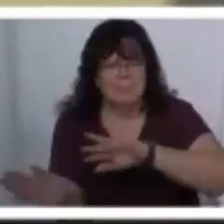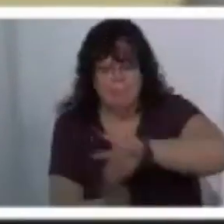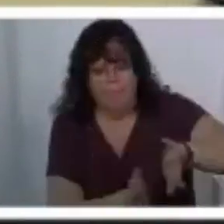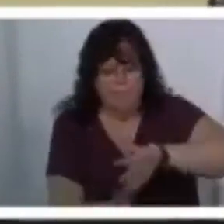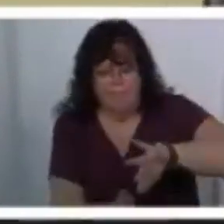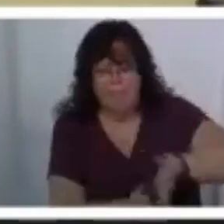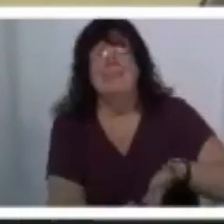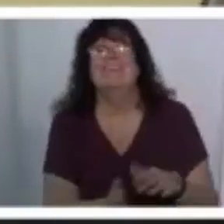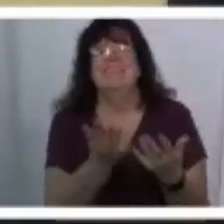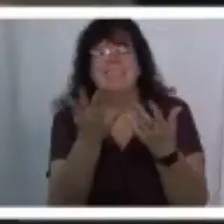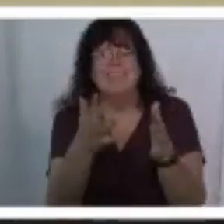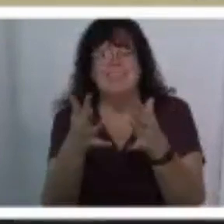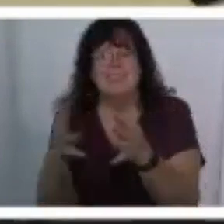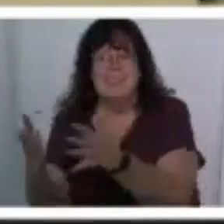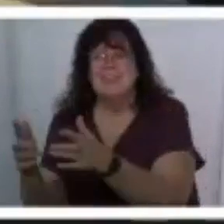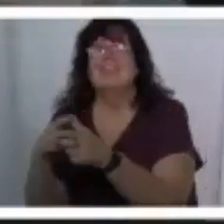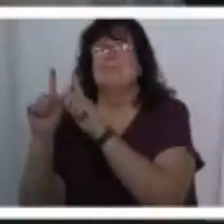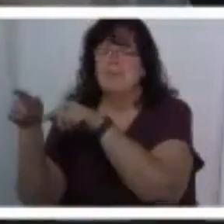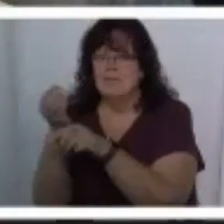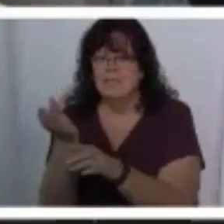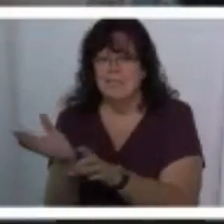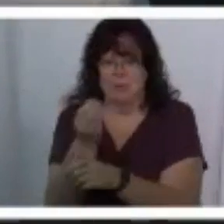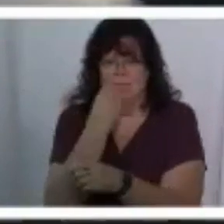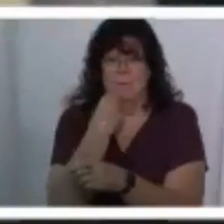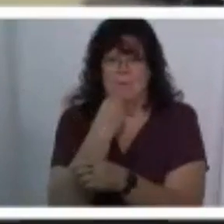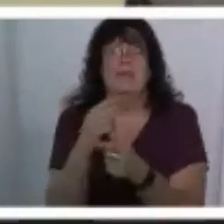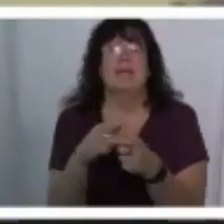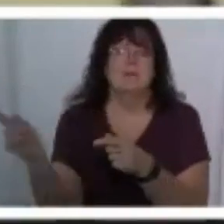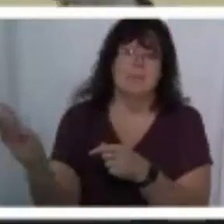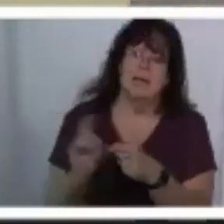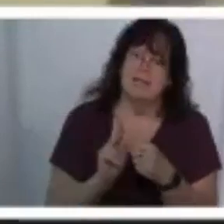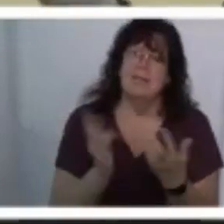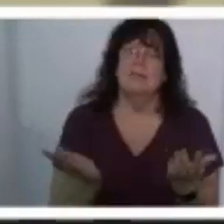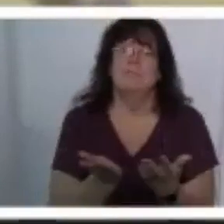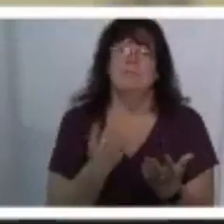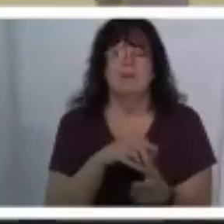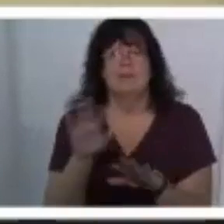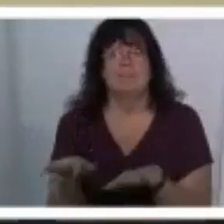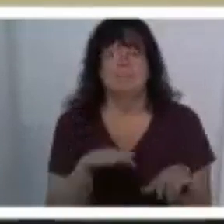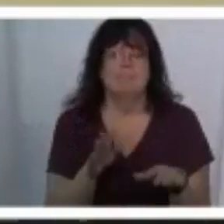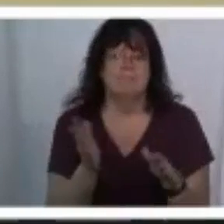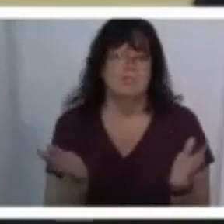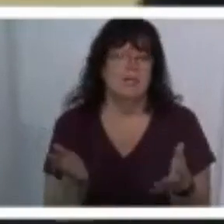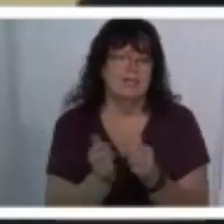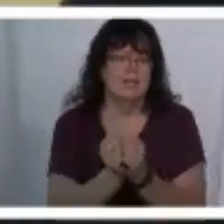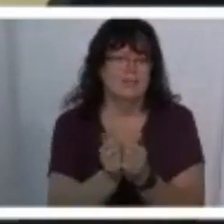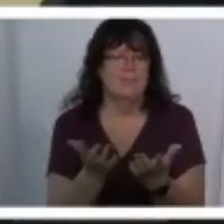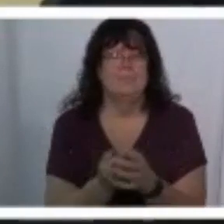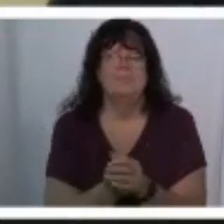after we're done with a few things then we're gonna go get our food all right and then we're gonna come back in and then we're just gonna kind of hang out and talk all right so